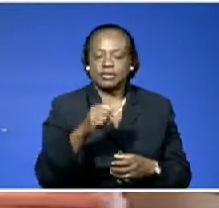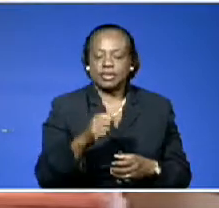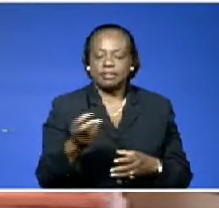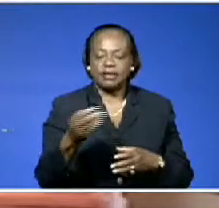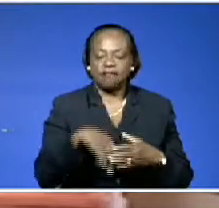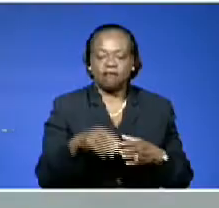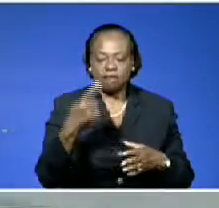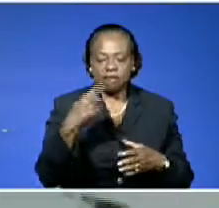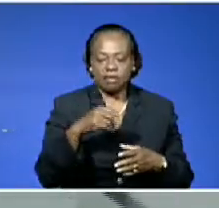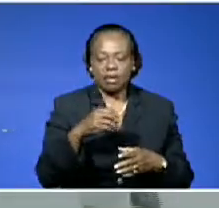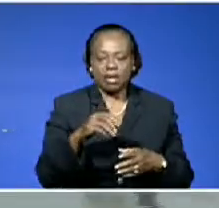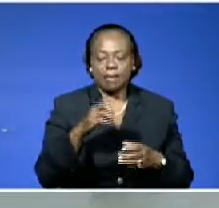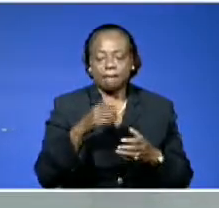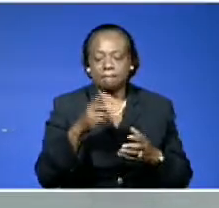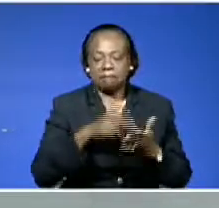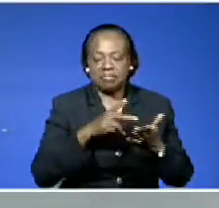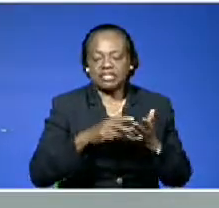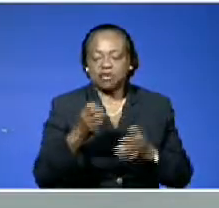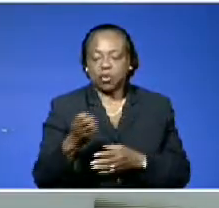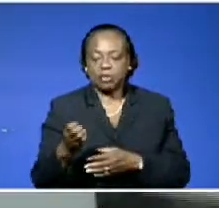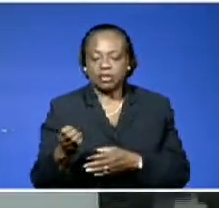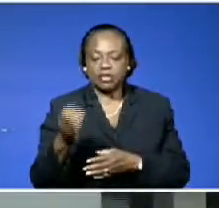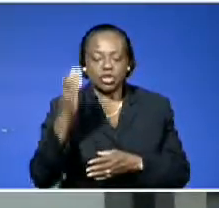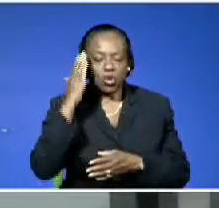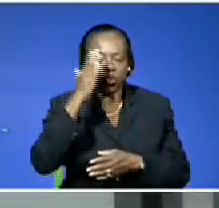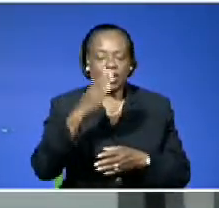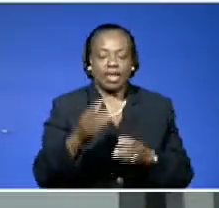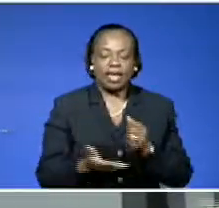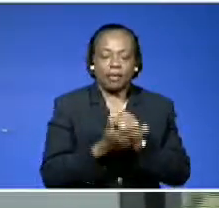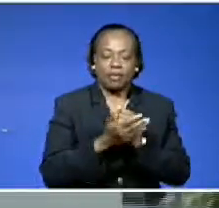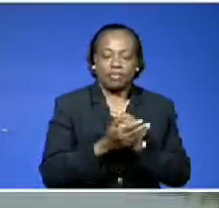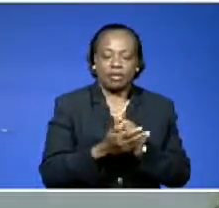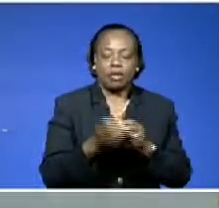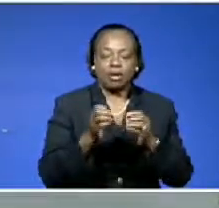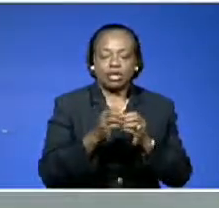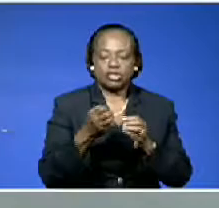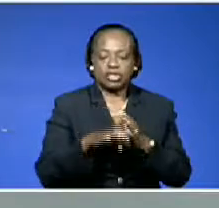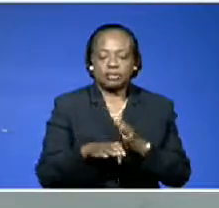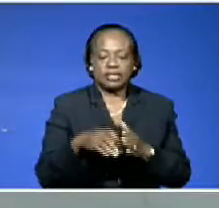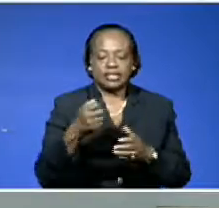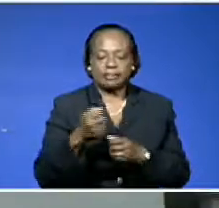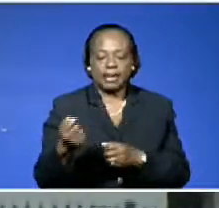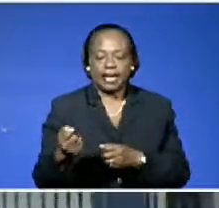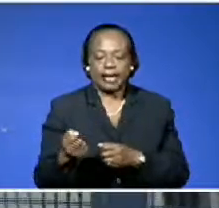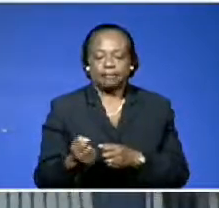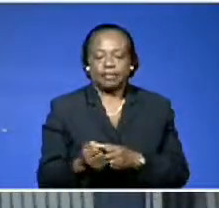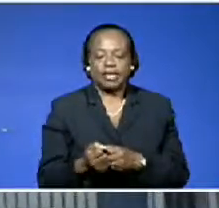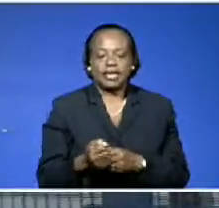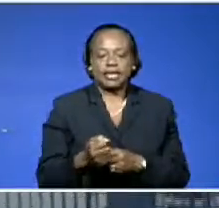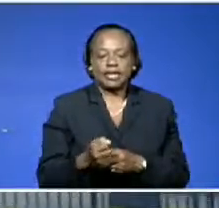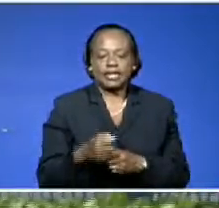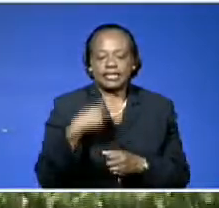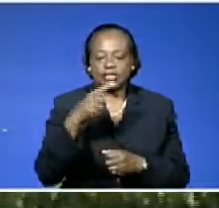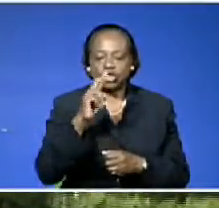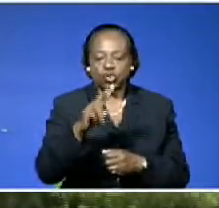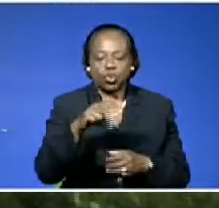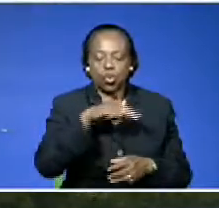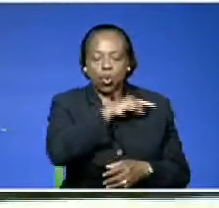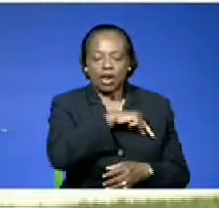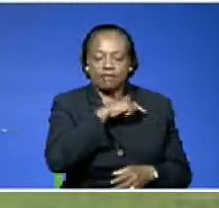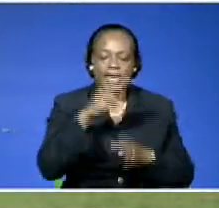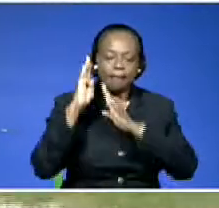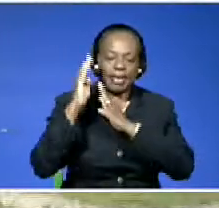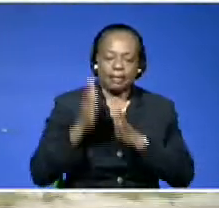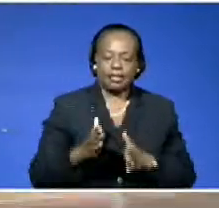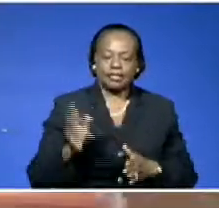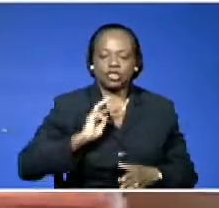the coming months. He spoke about the way ahead for BPL under the management of two qualified Bahamians. We've